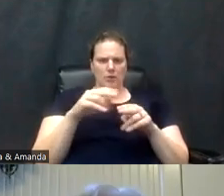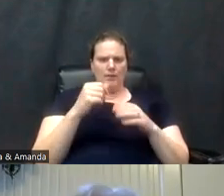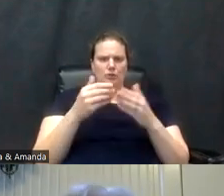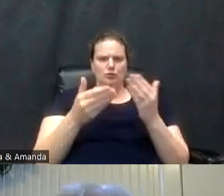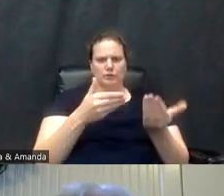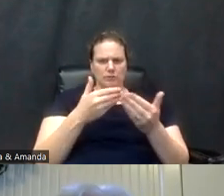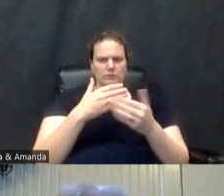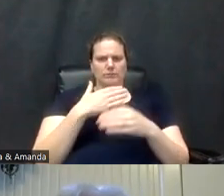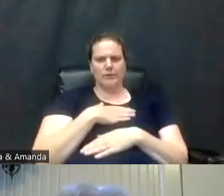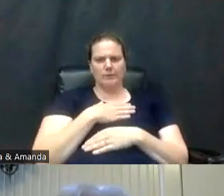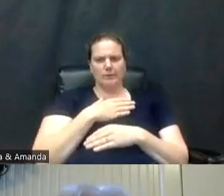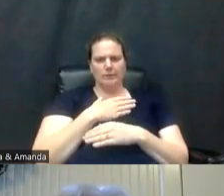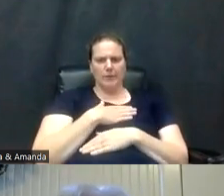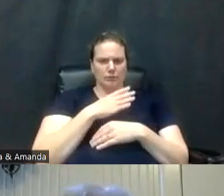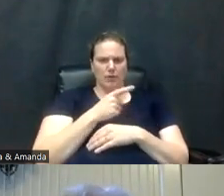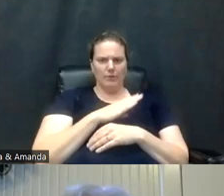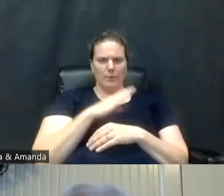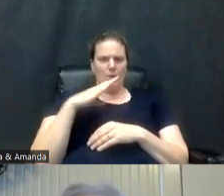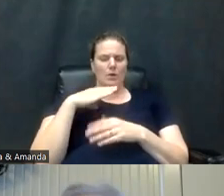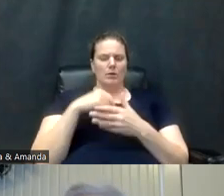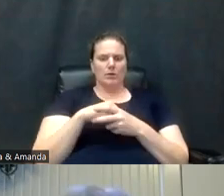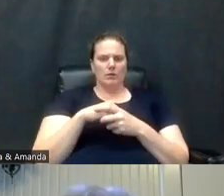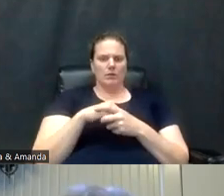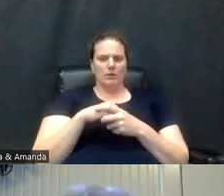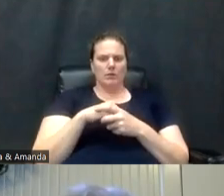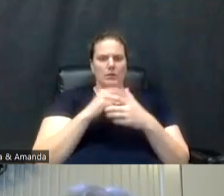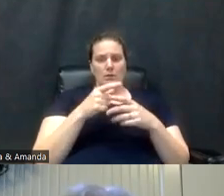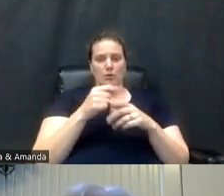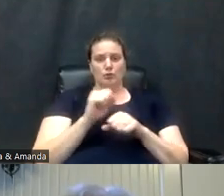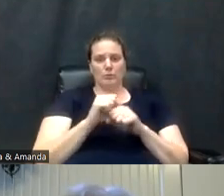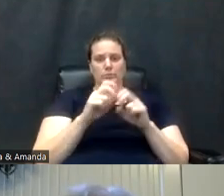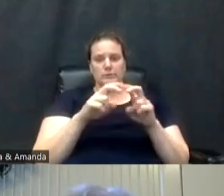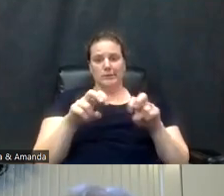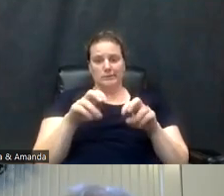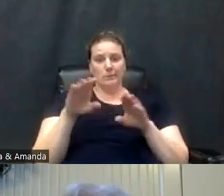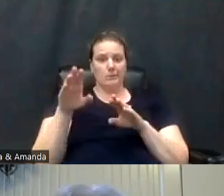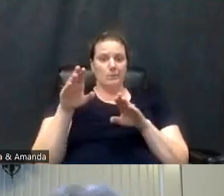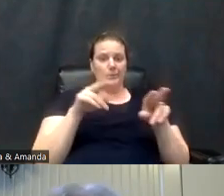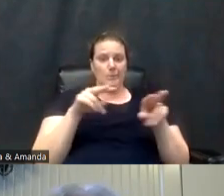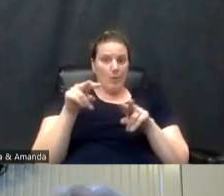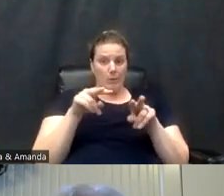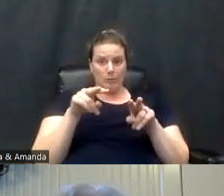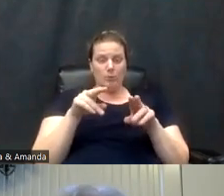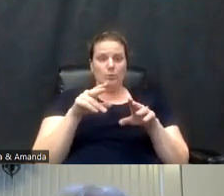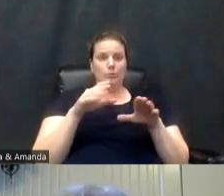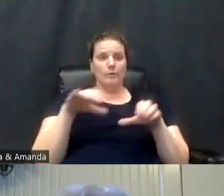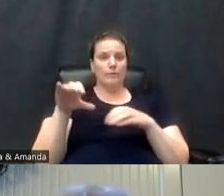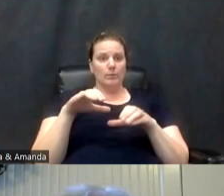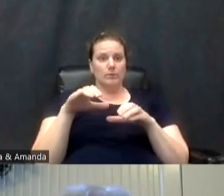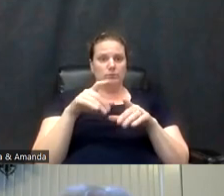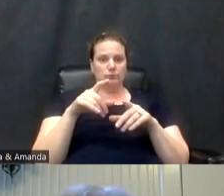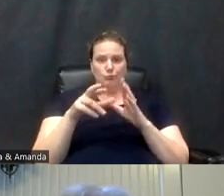hiring an independent monitor. Their job also is to assess the monitor's performance. They can direct the monitor to review